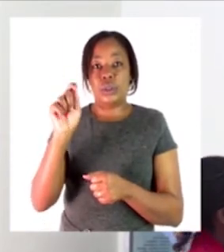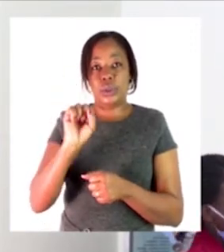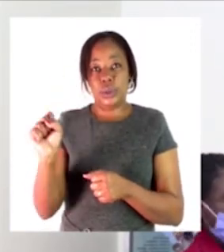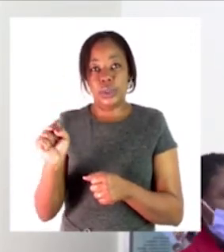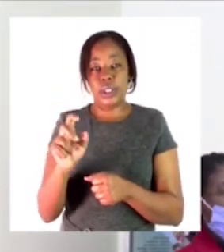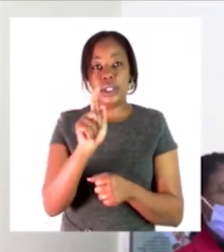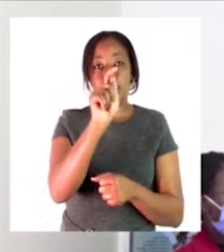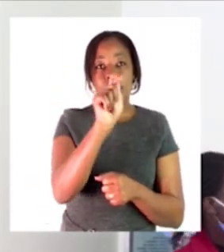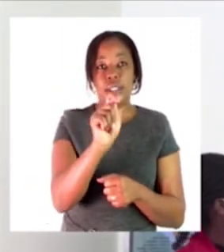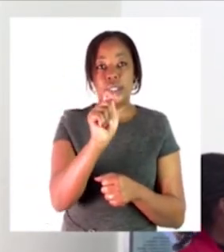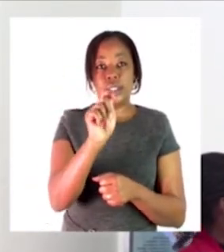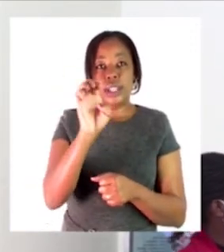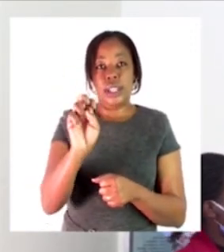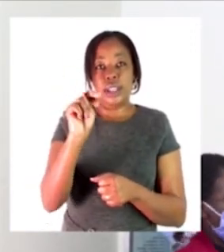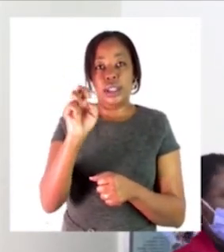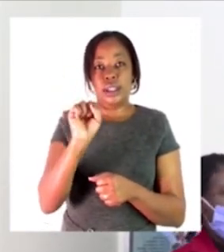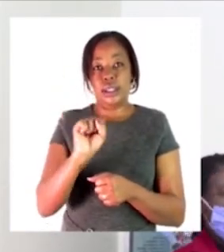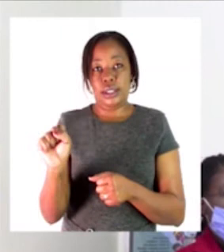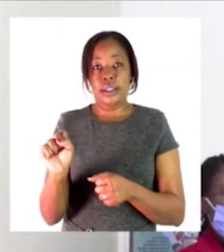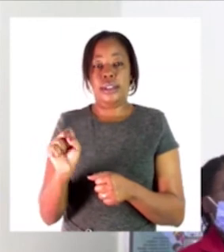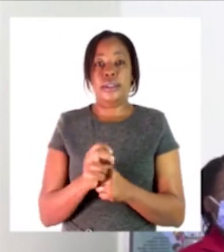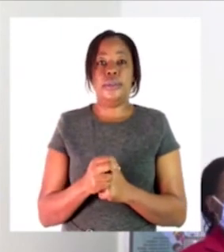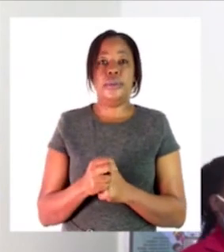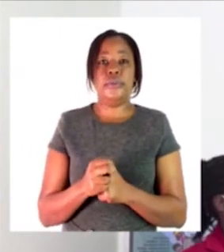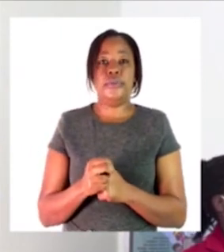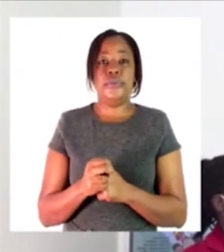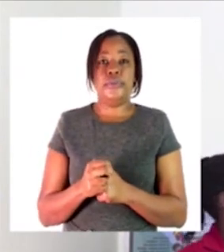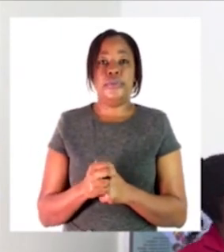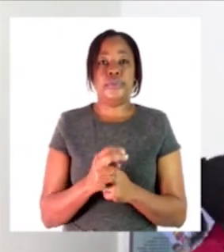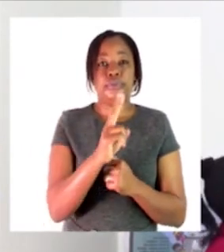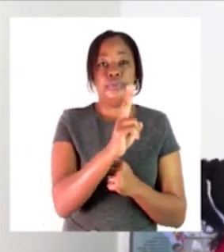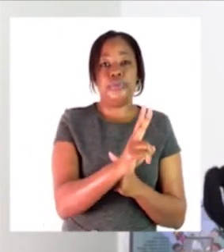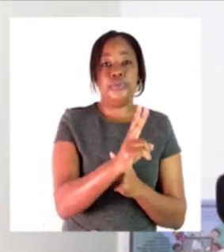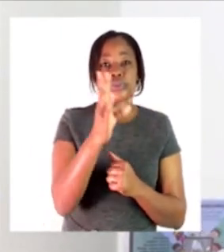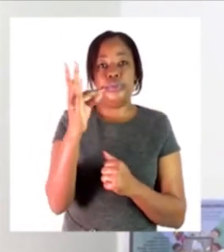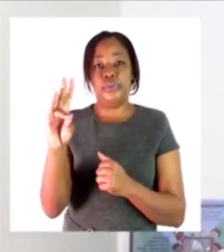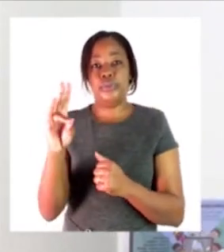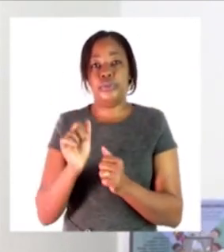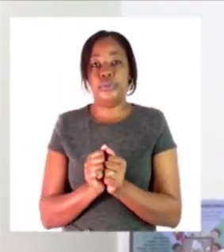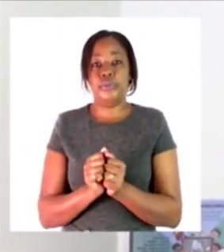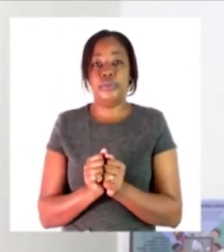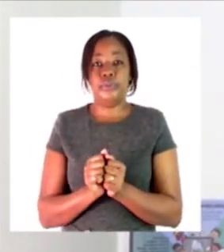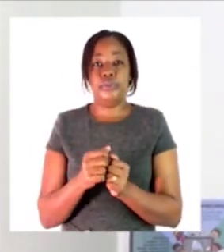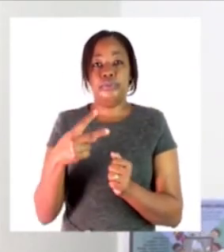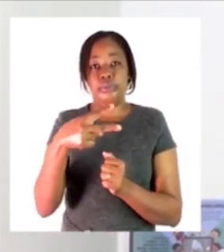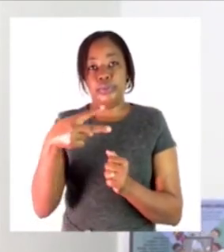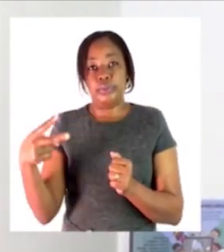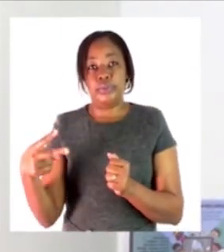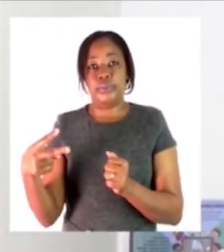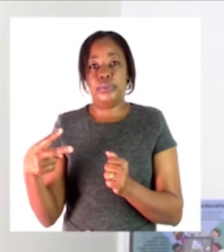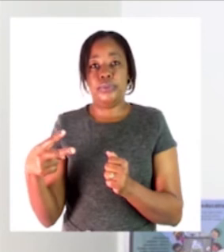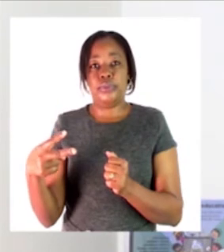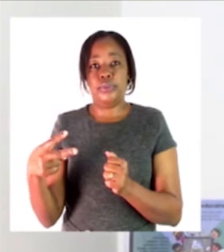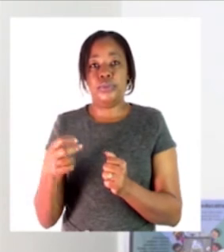many tens do we have here? There are 2, so it's a 10, and a 10, that is a 20. That's how they got the